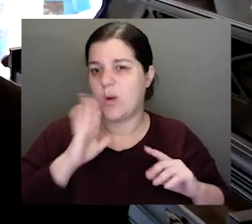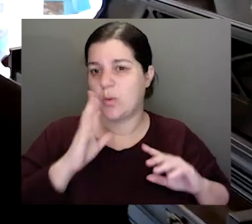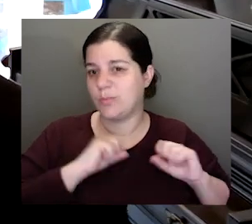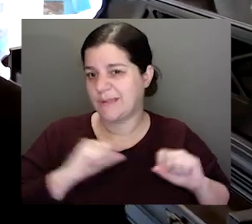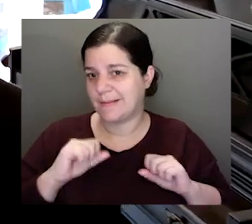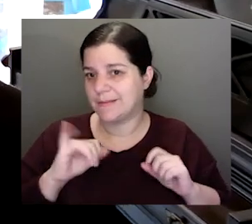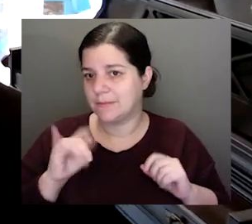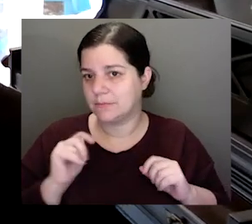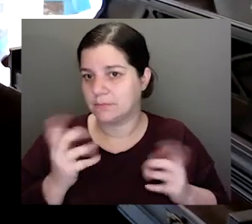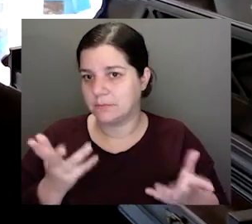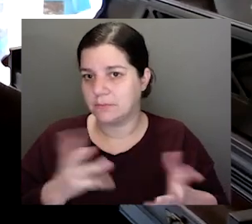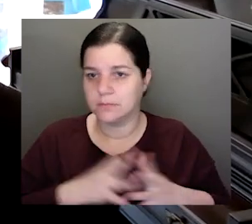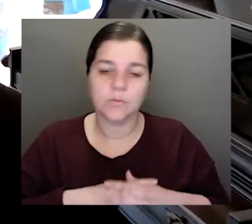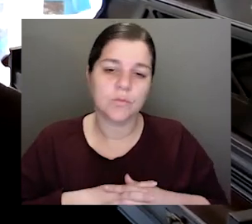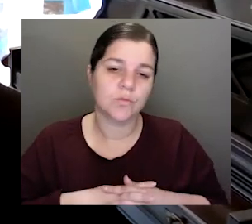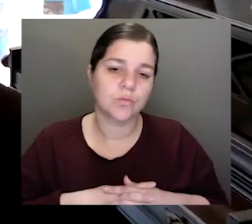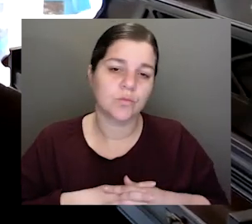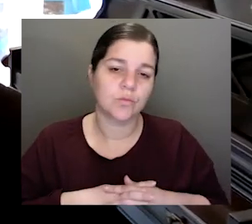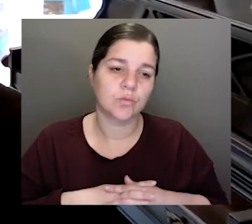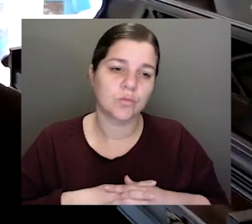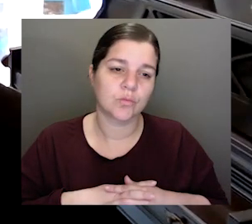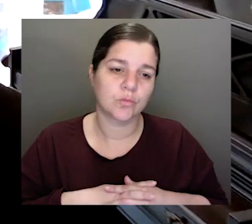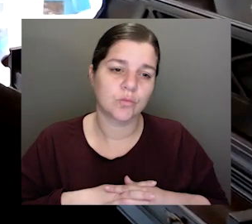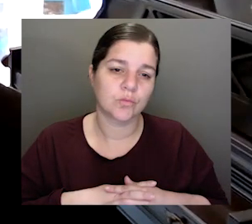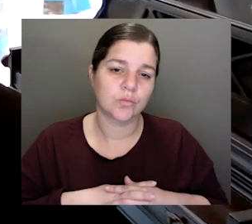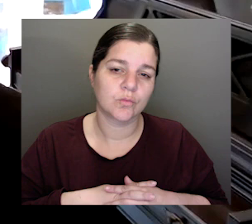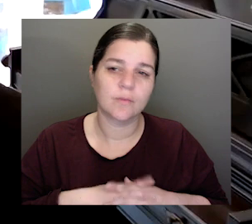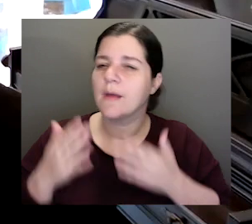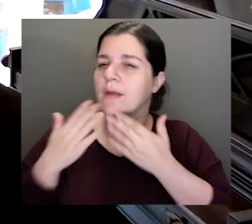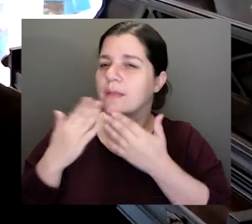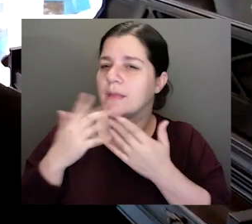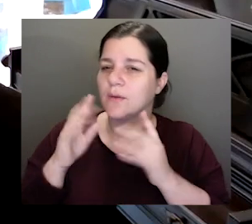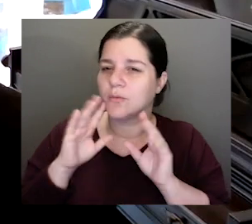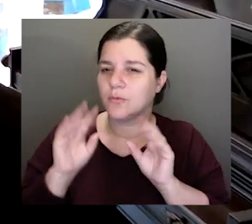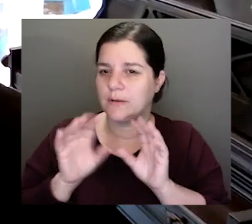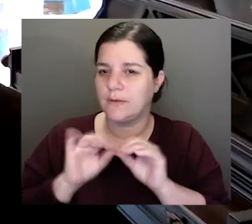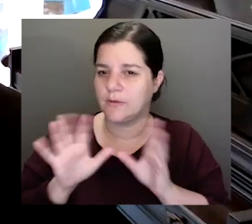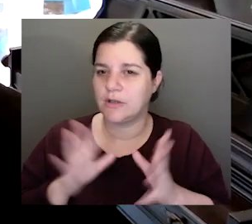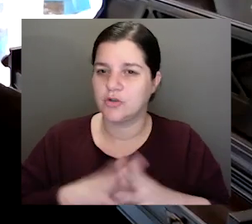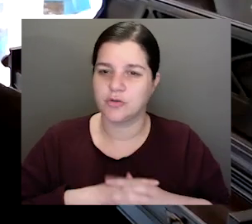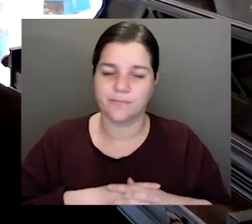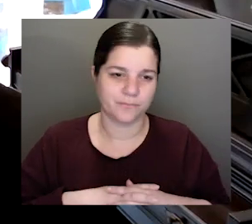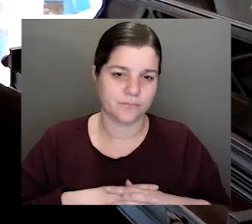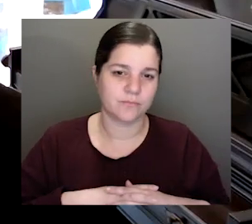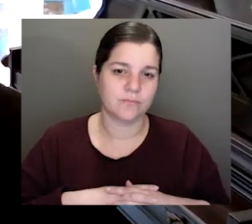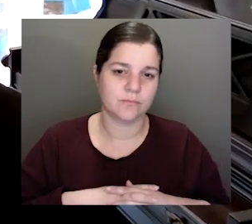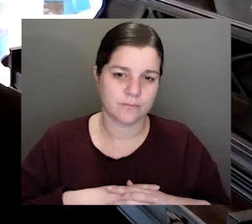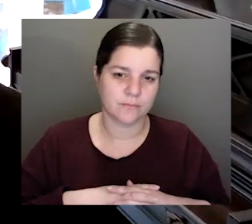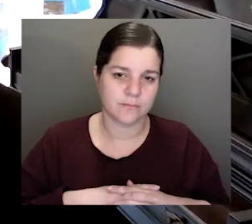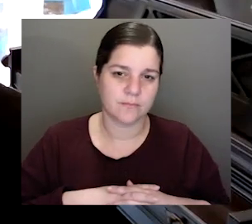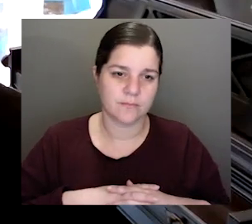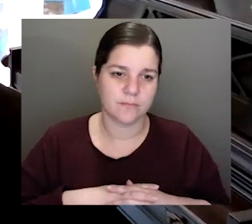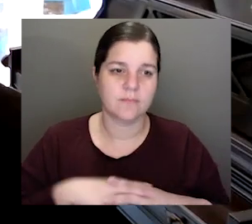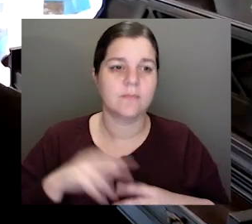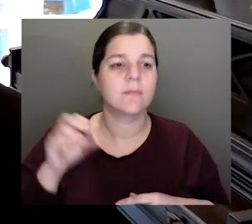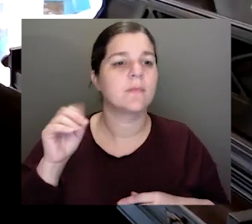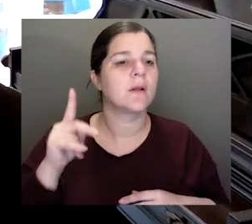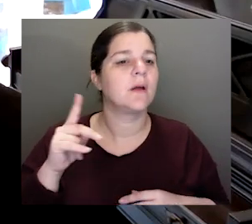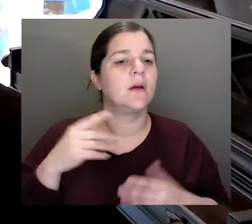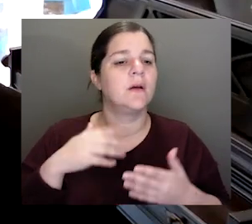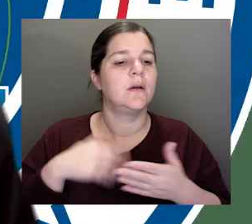Over. Excellent. Thank you for that clarification, sir. All right, our next